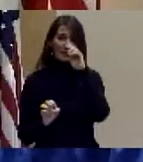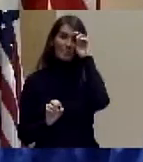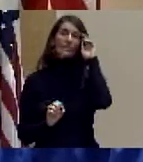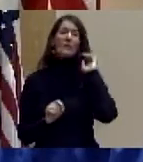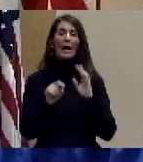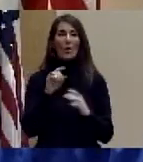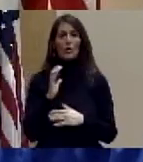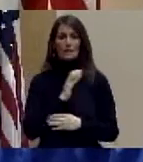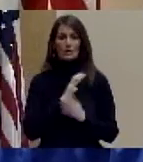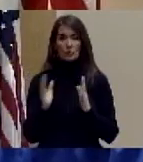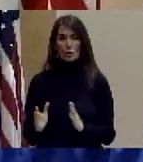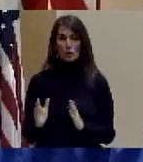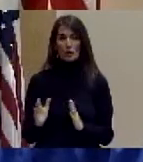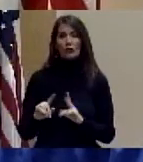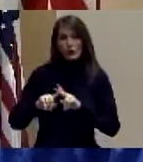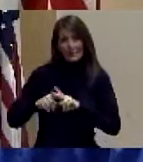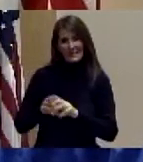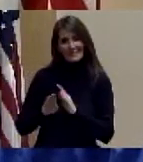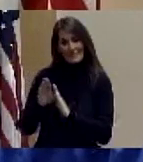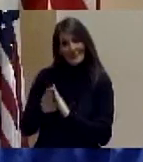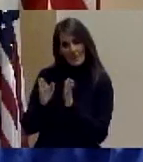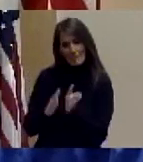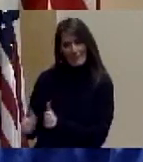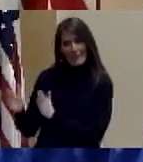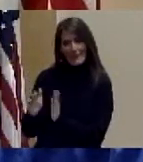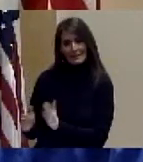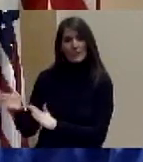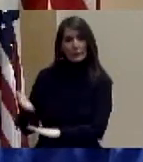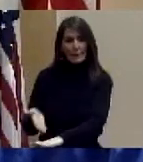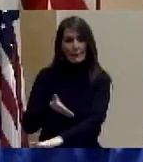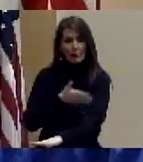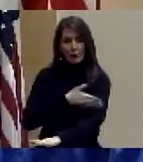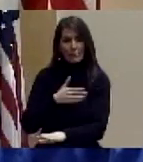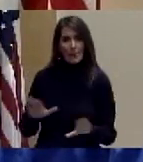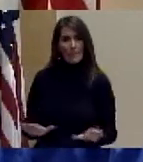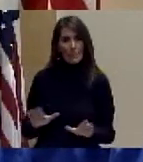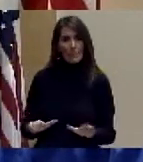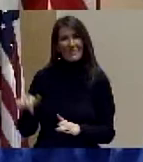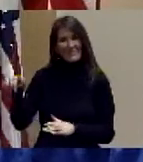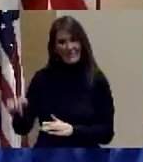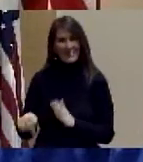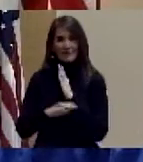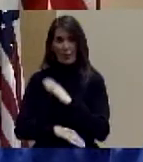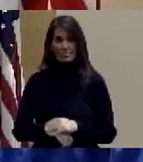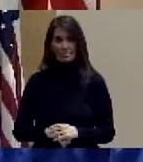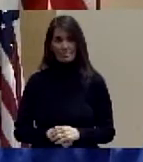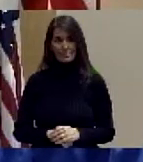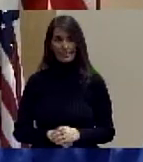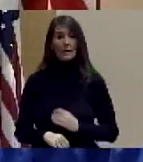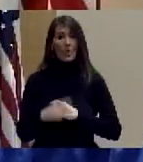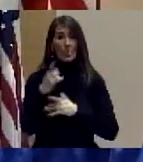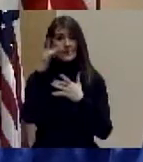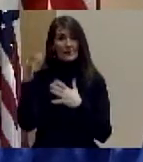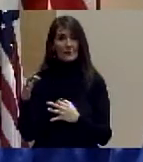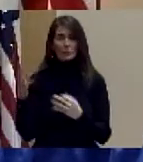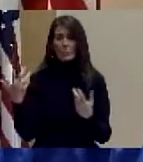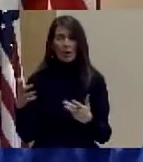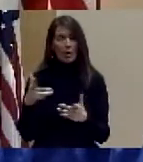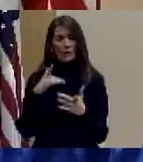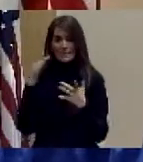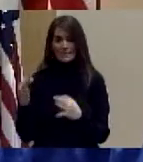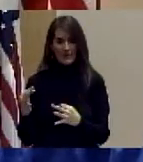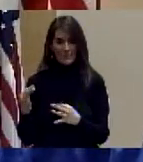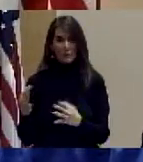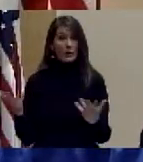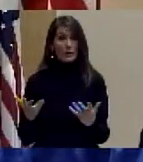our commissioner, to begin to develop a plan to improve our performance this coming fall. One of those decisions we had already made,